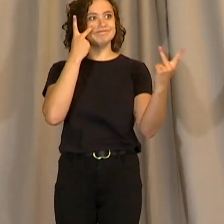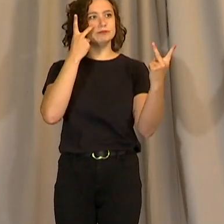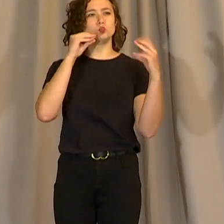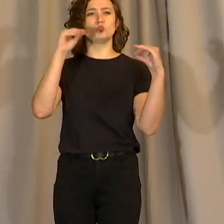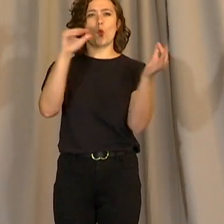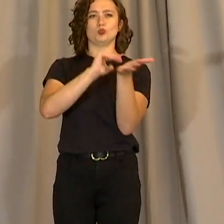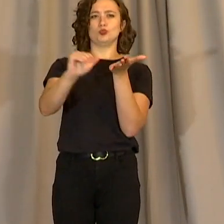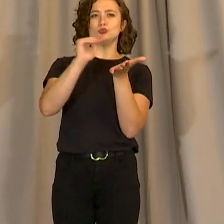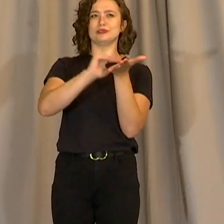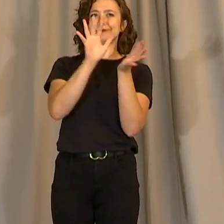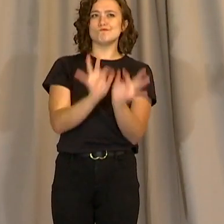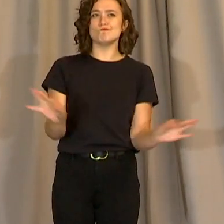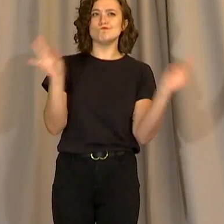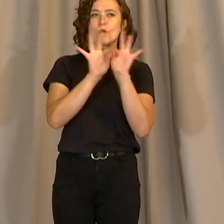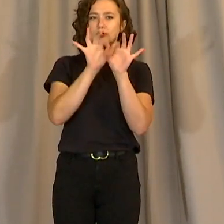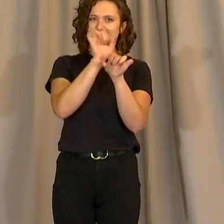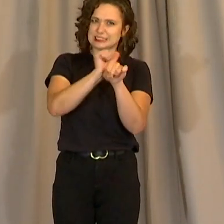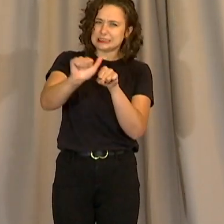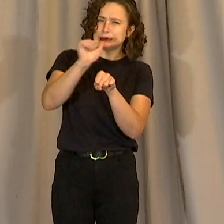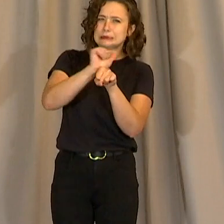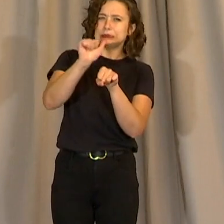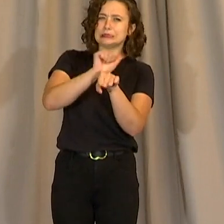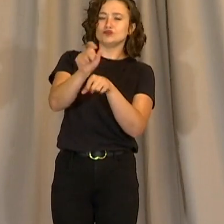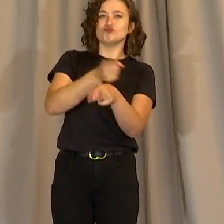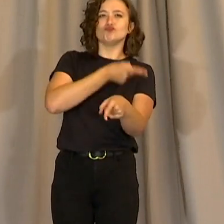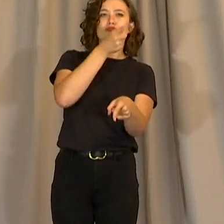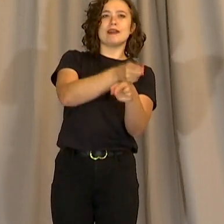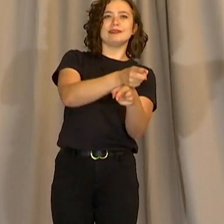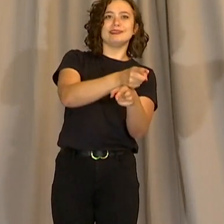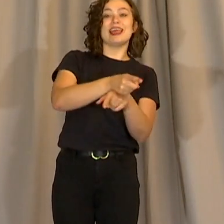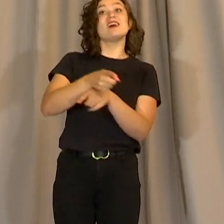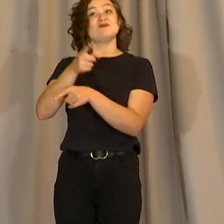importance of doing the work right and doing right work.